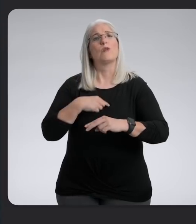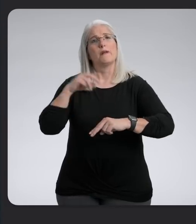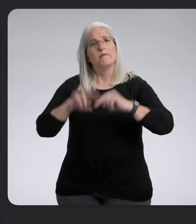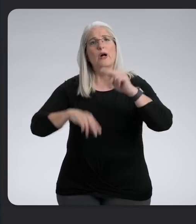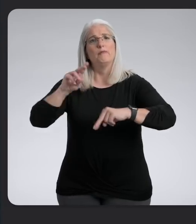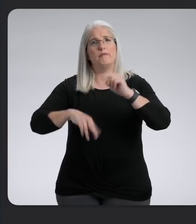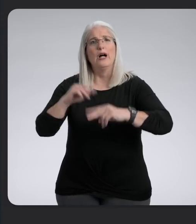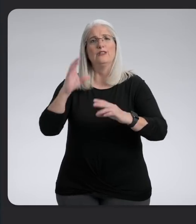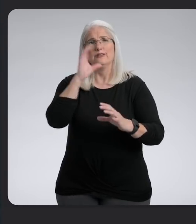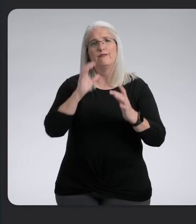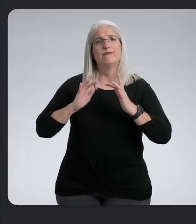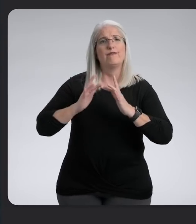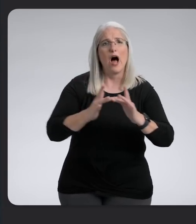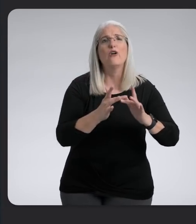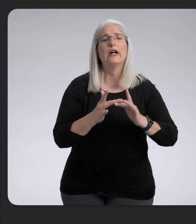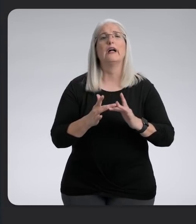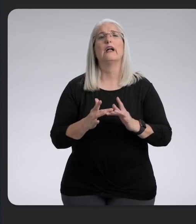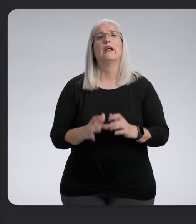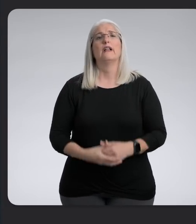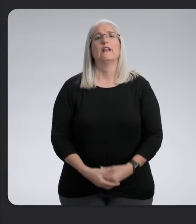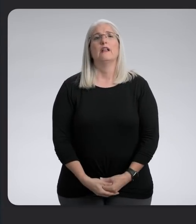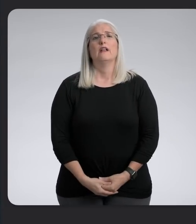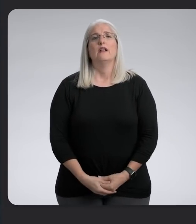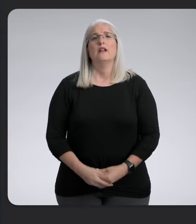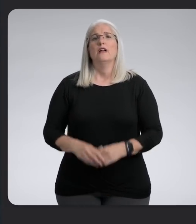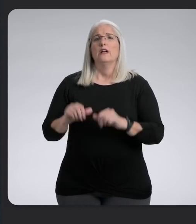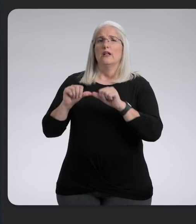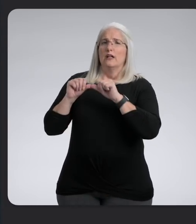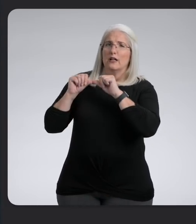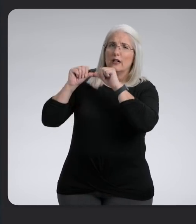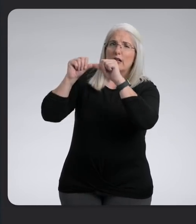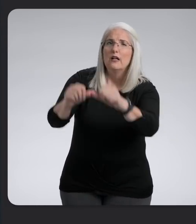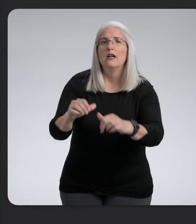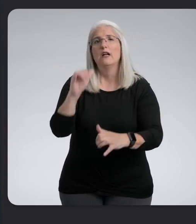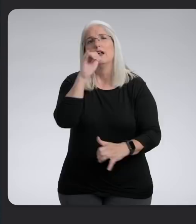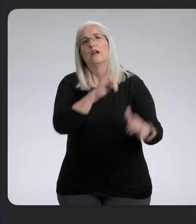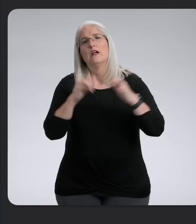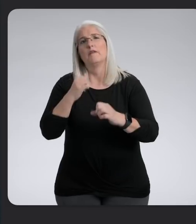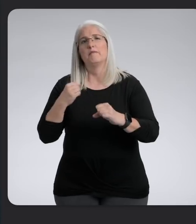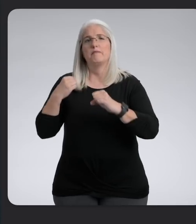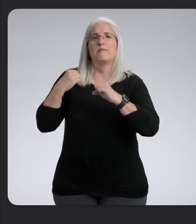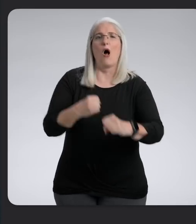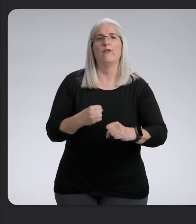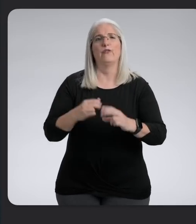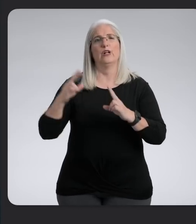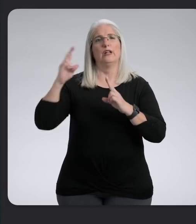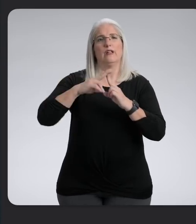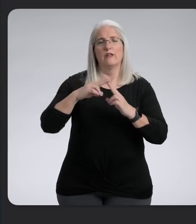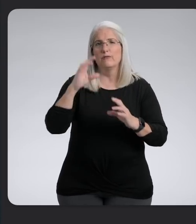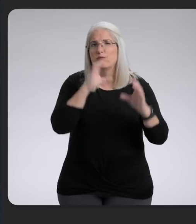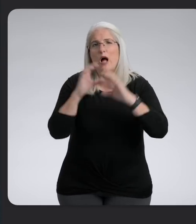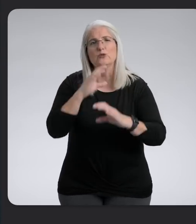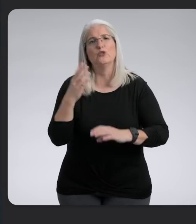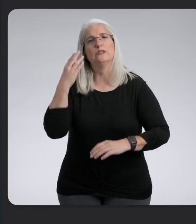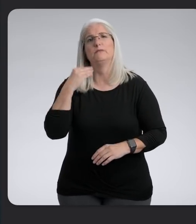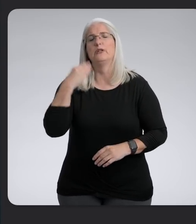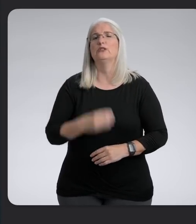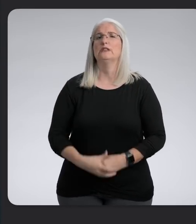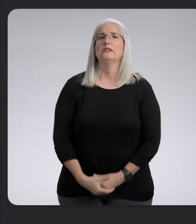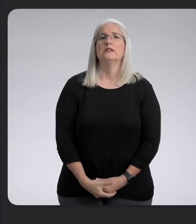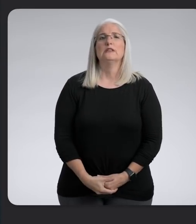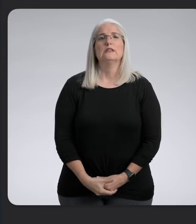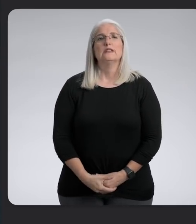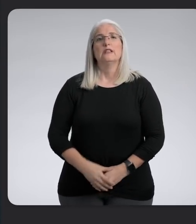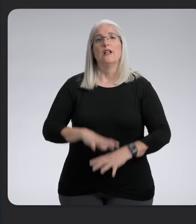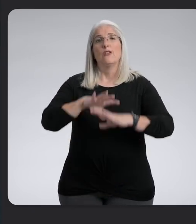on Mac, and it continues to blow the competition out of the water. Safari is the world's fastest browser.